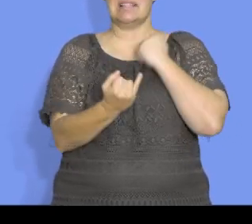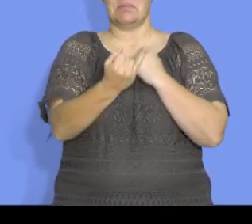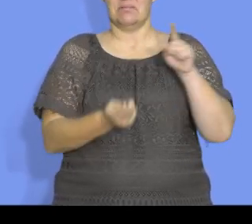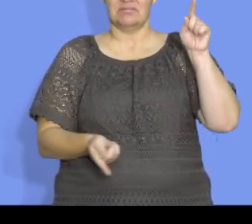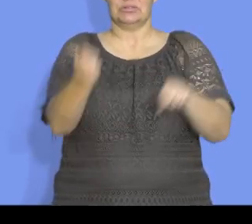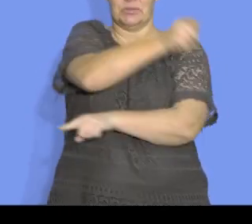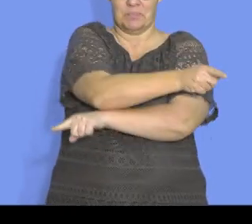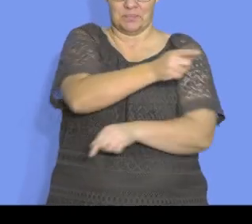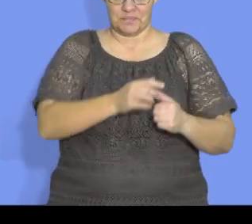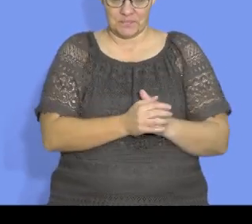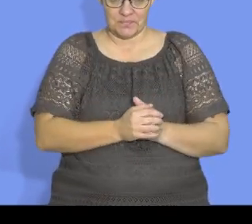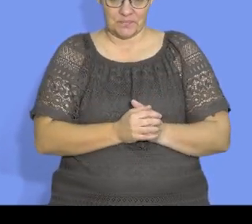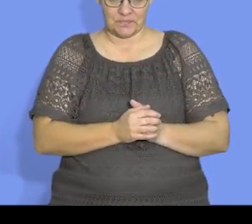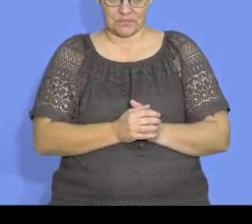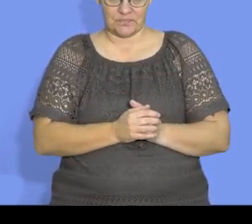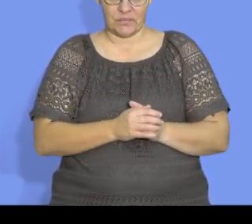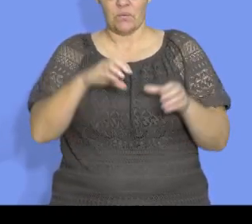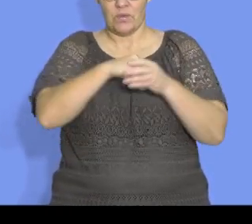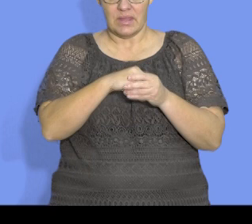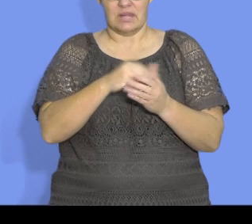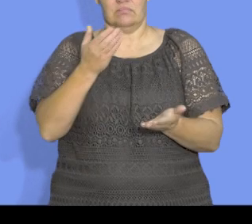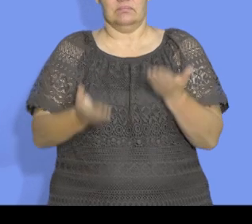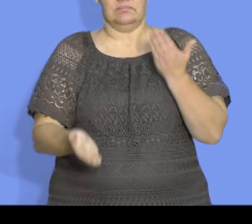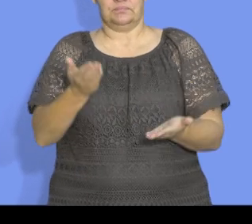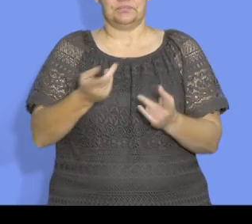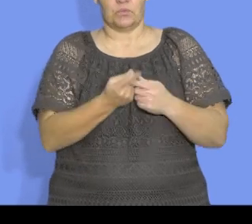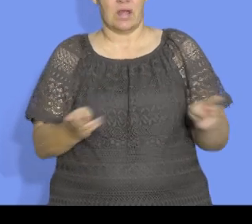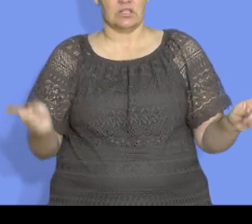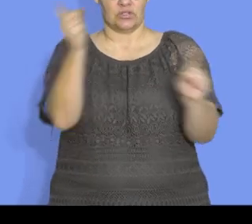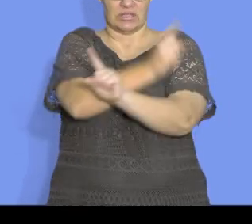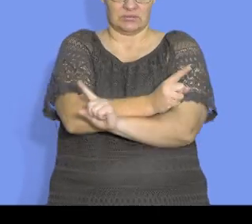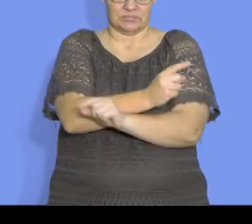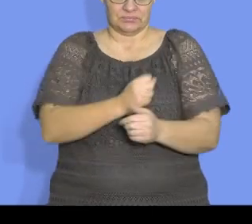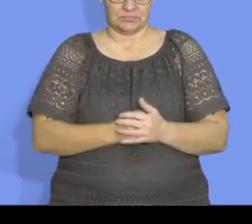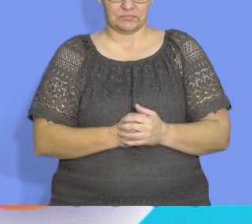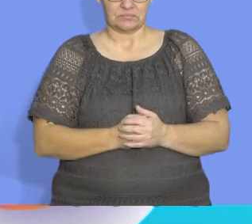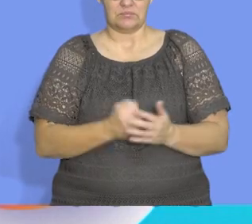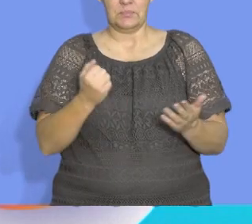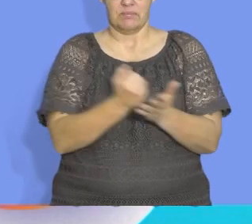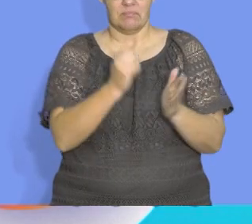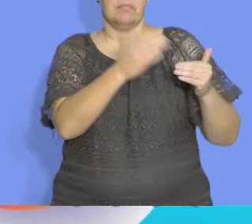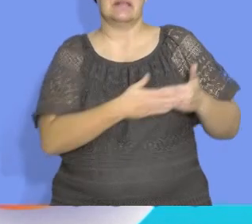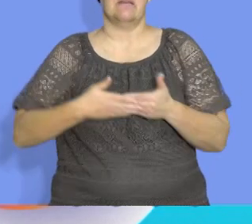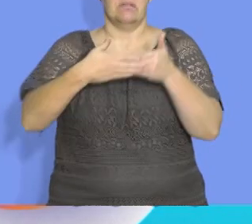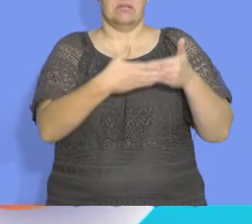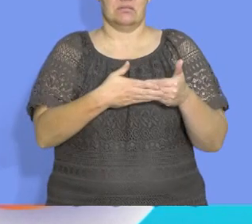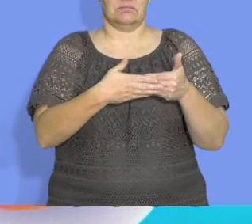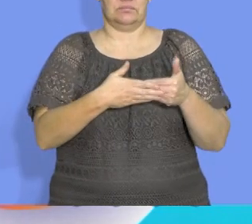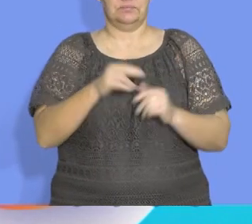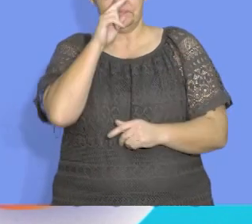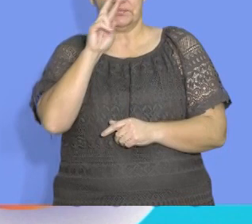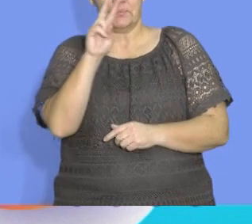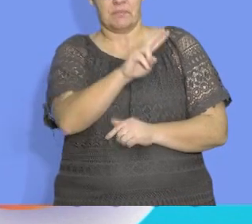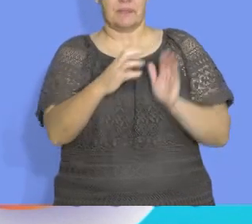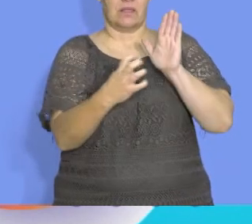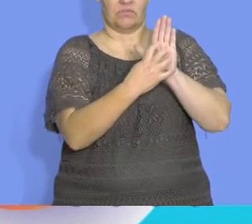the independent variable in the equation because I switched sides. So you've got to be very careful when